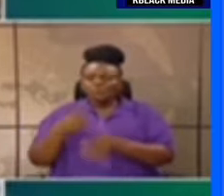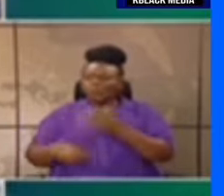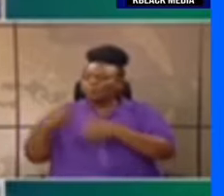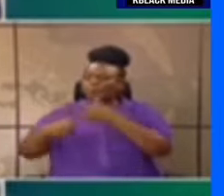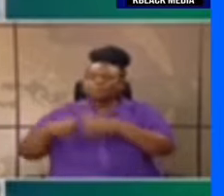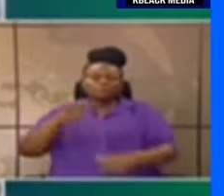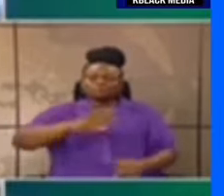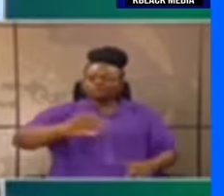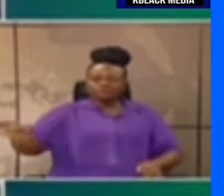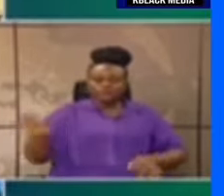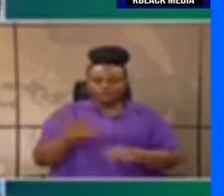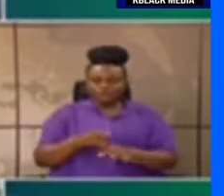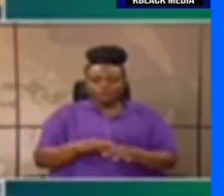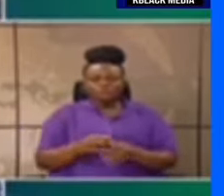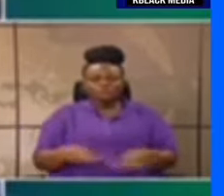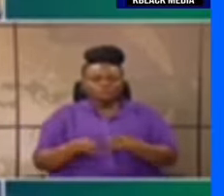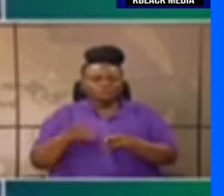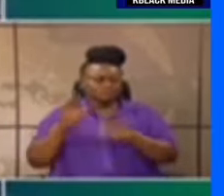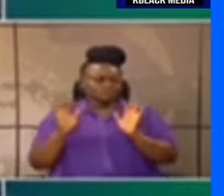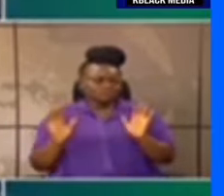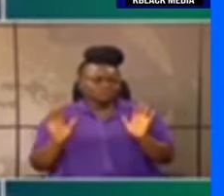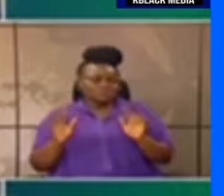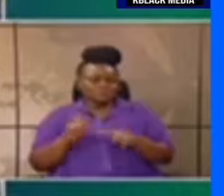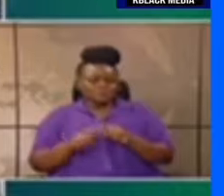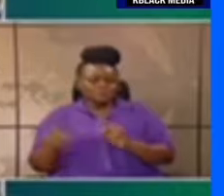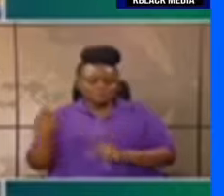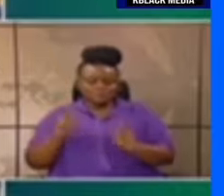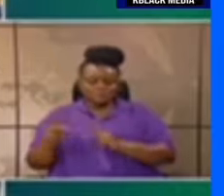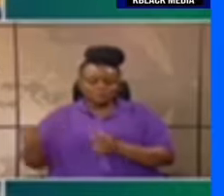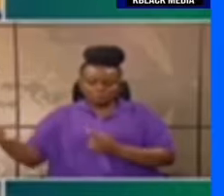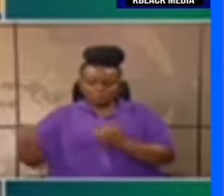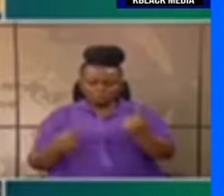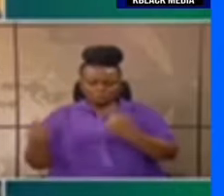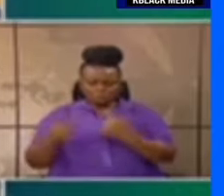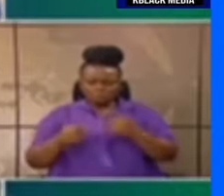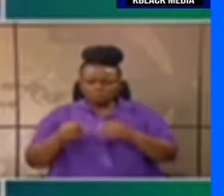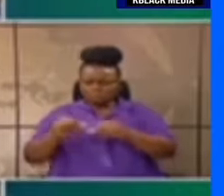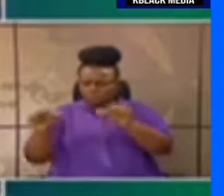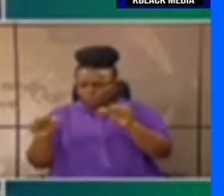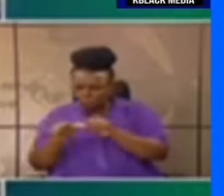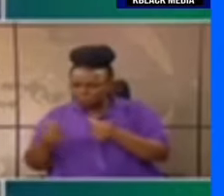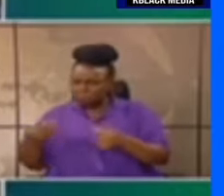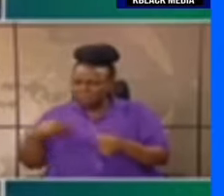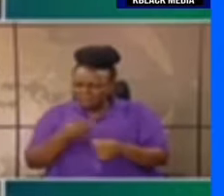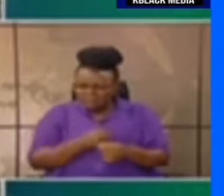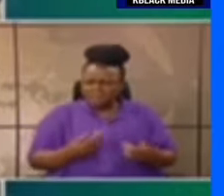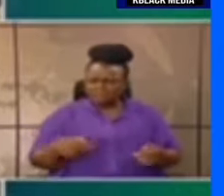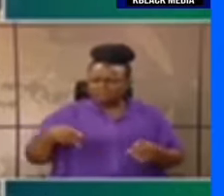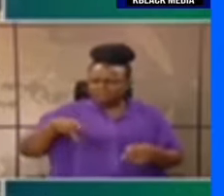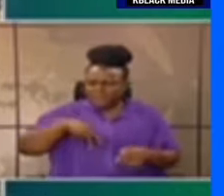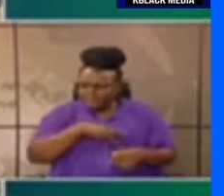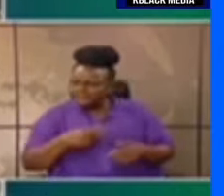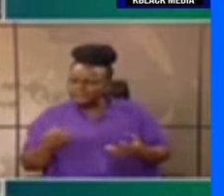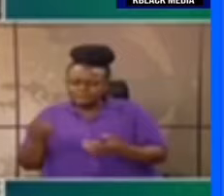castle, when I support a crazy ever. Then call for the Omobai, because there's a decision nearby. But Kabir Dr. Kabir, not that yet. When PM